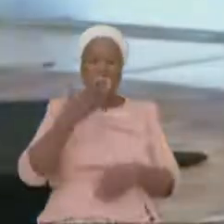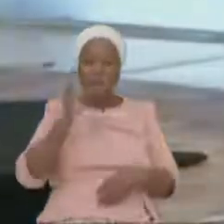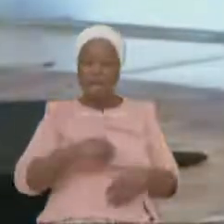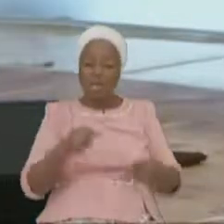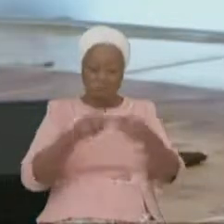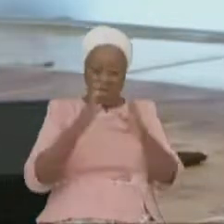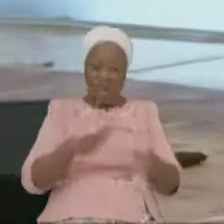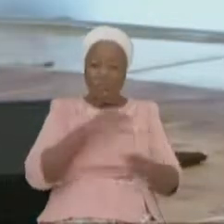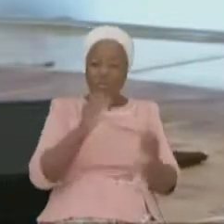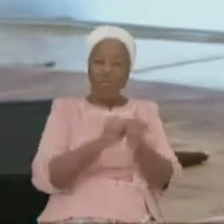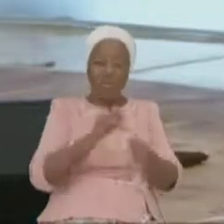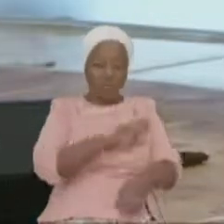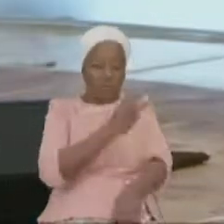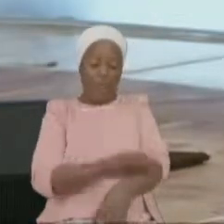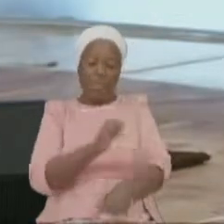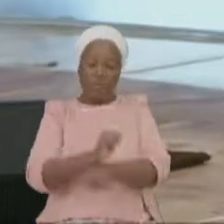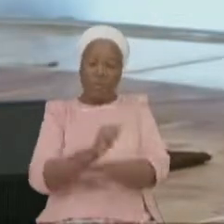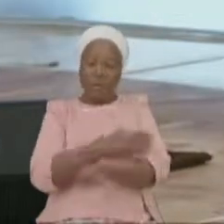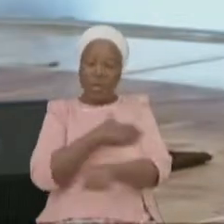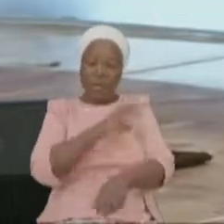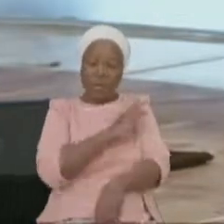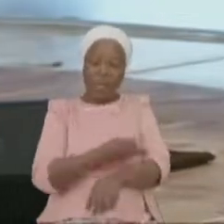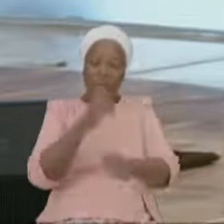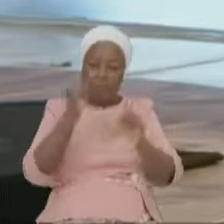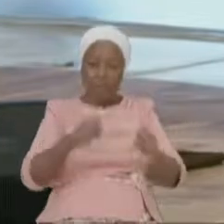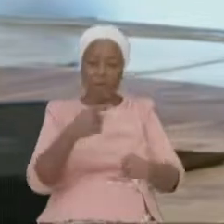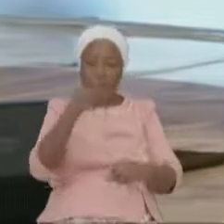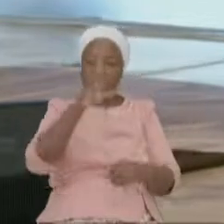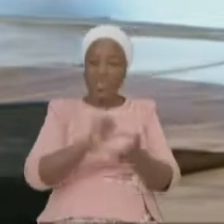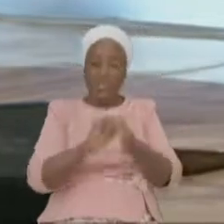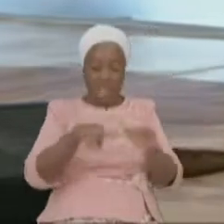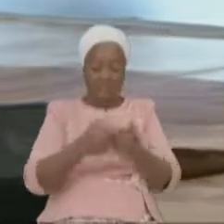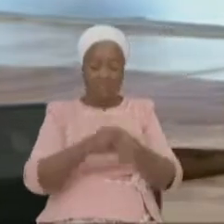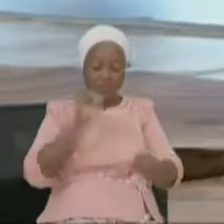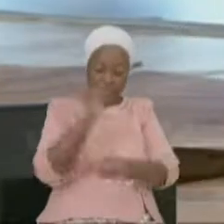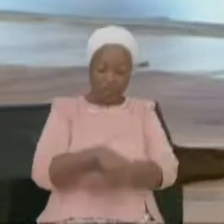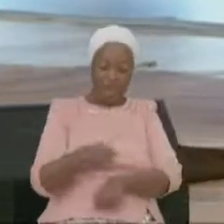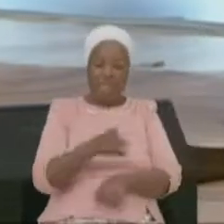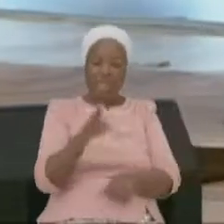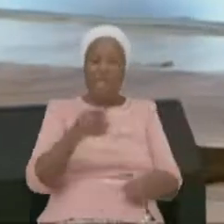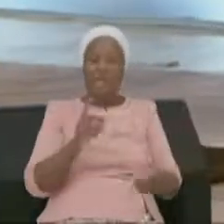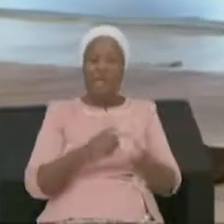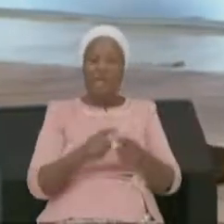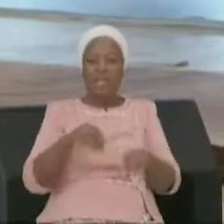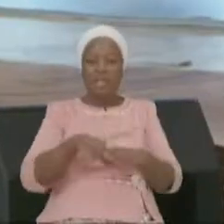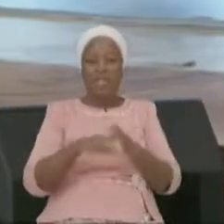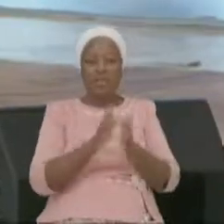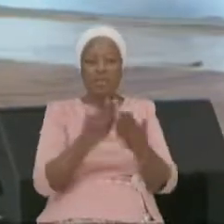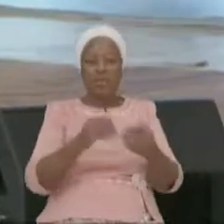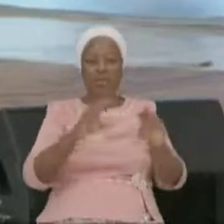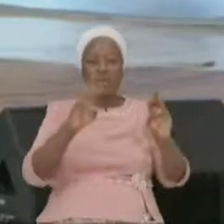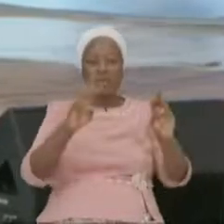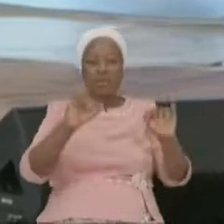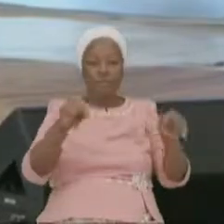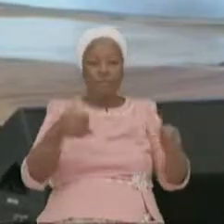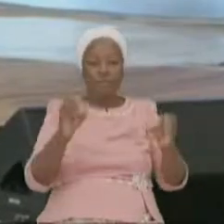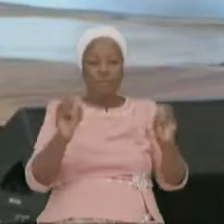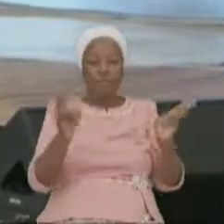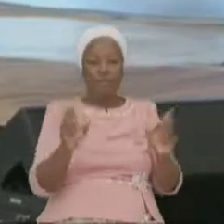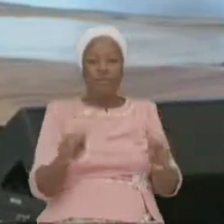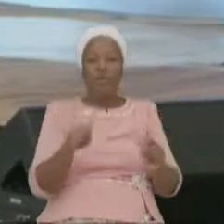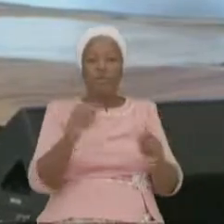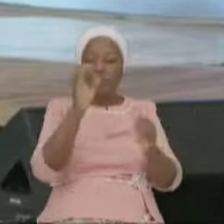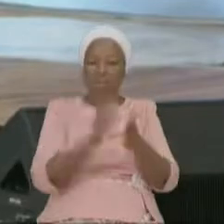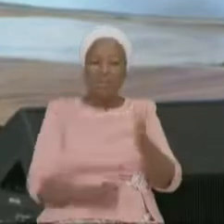power of God. That's how he defeated them. In fact, look at this. Look at Joshua chapter 10. I'm reading